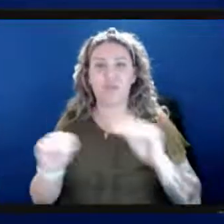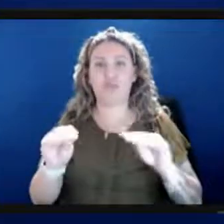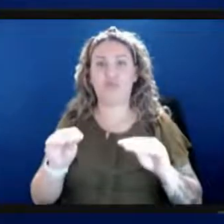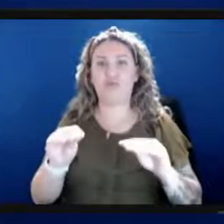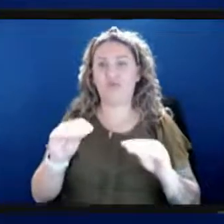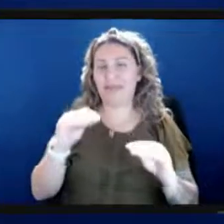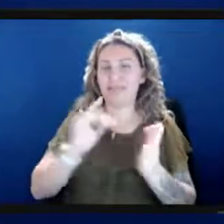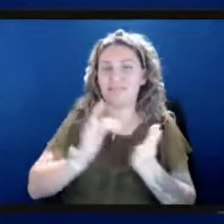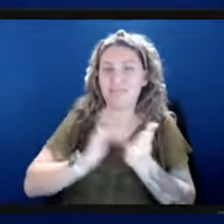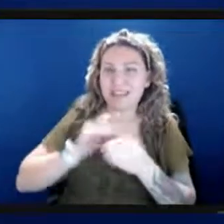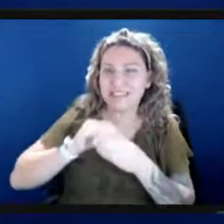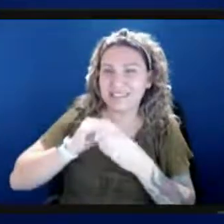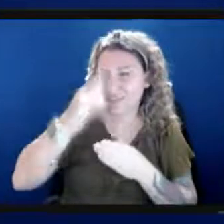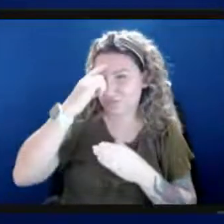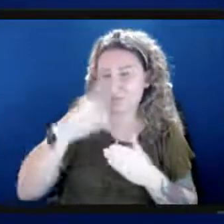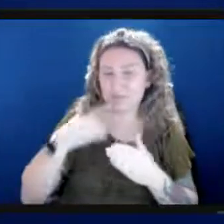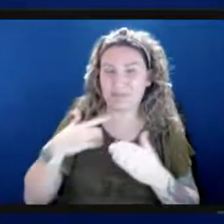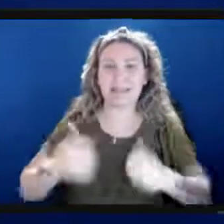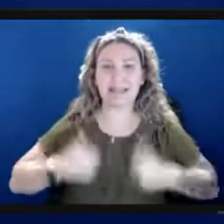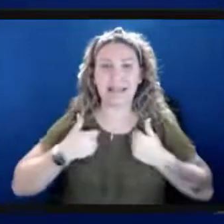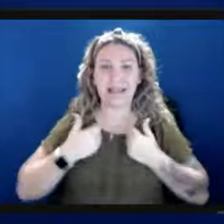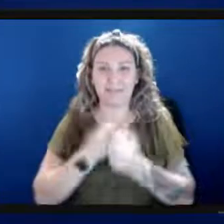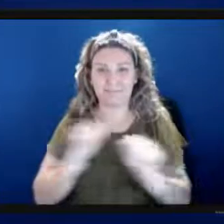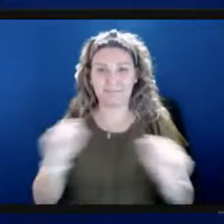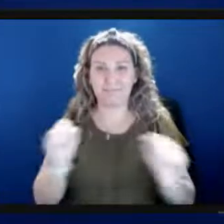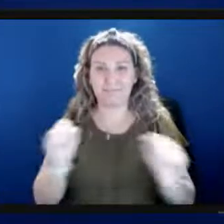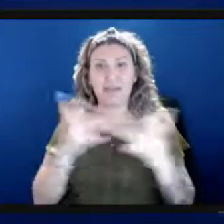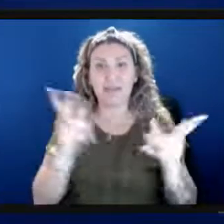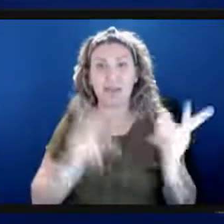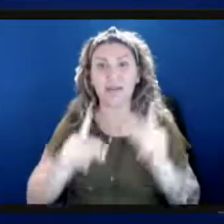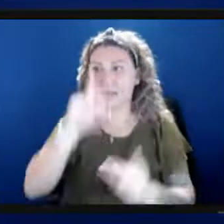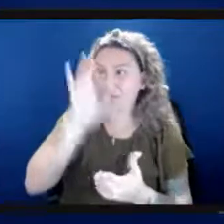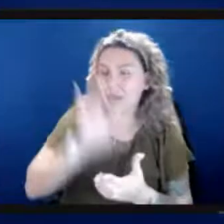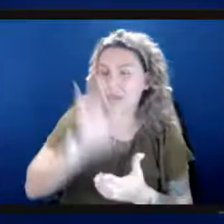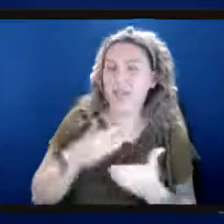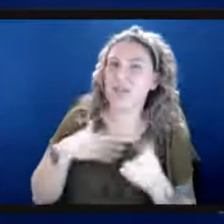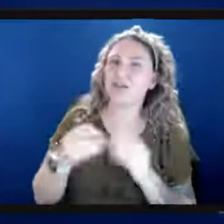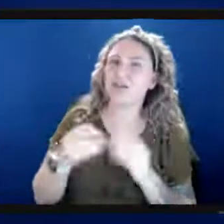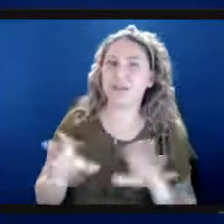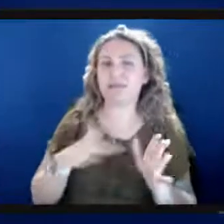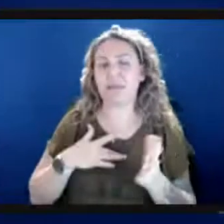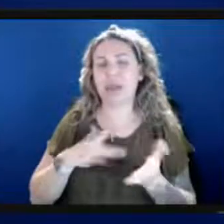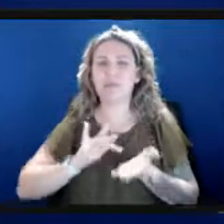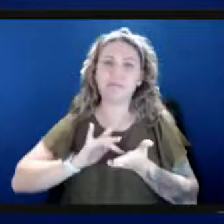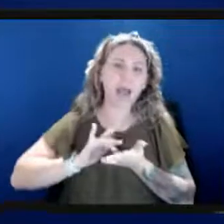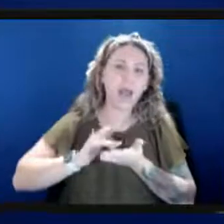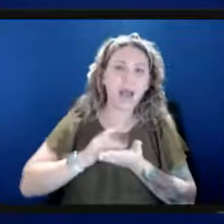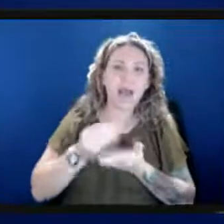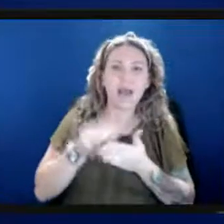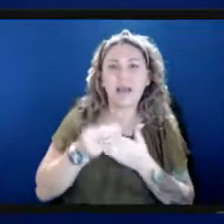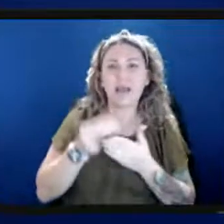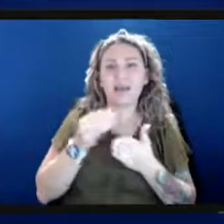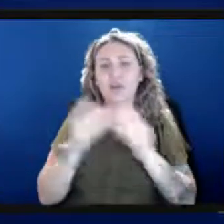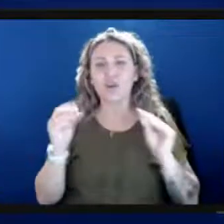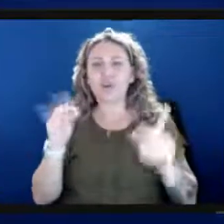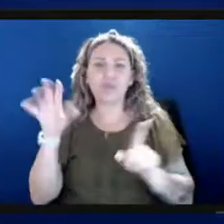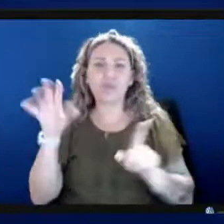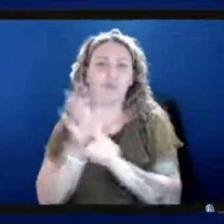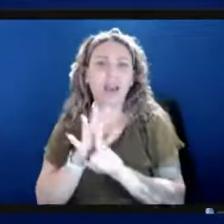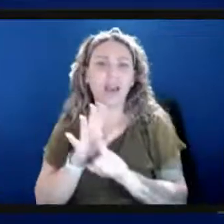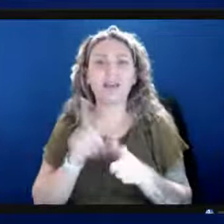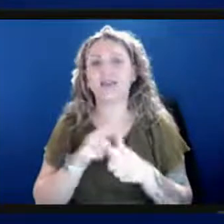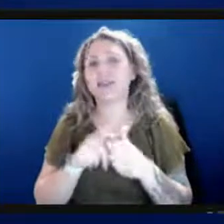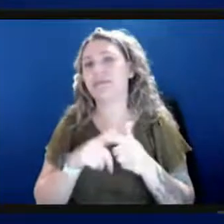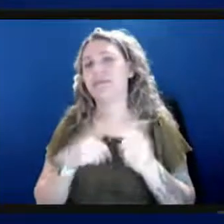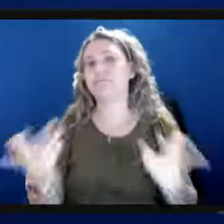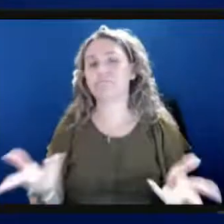is life-saving. A lot of people then believe, I just wasted my money by using the drug had no effect on me, and then it deters them from